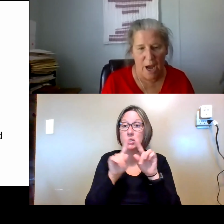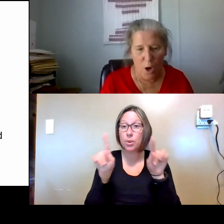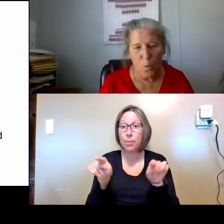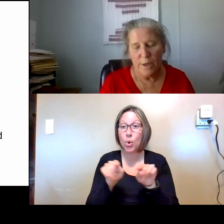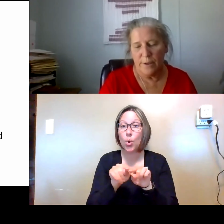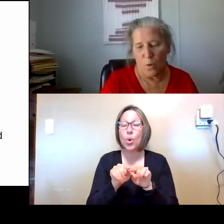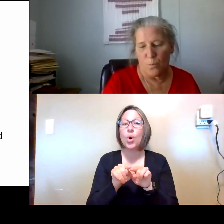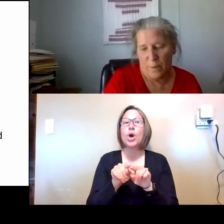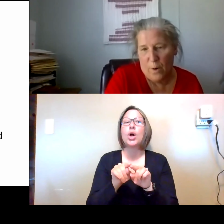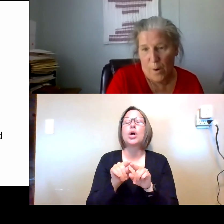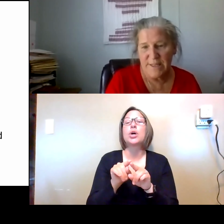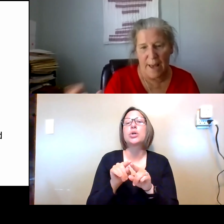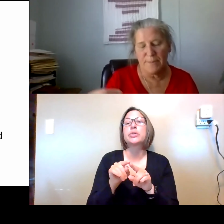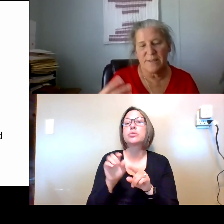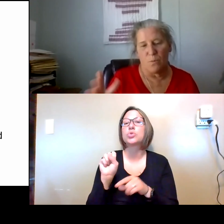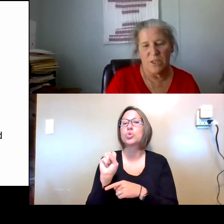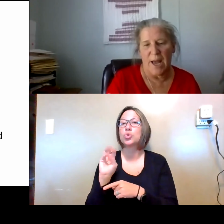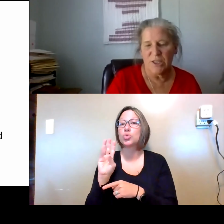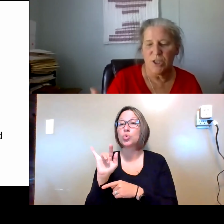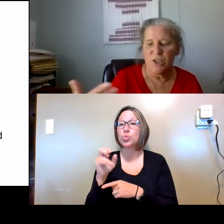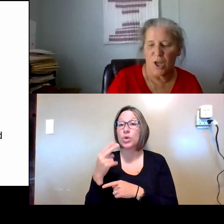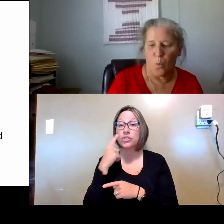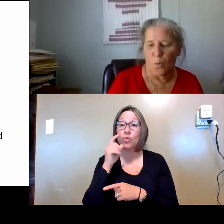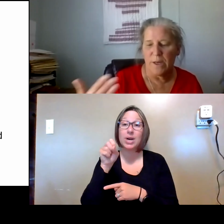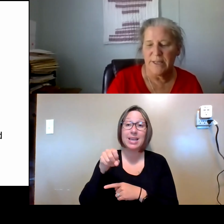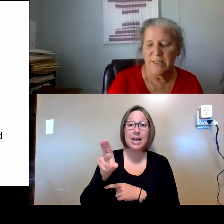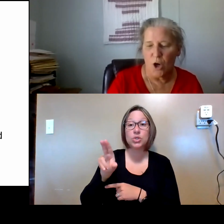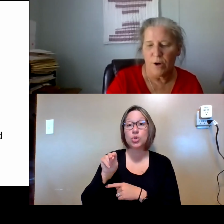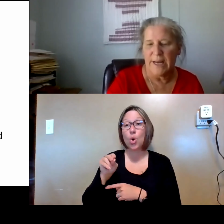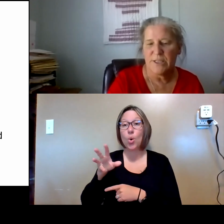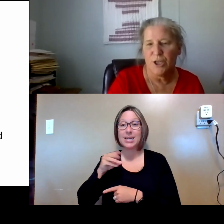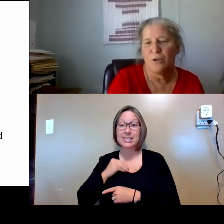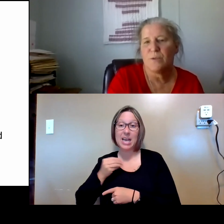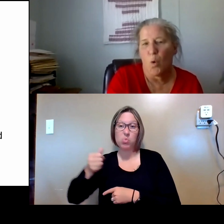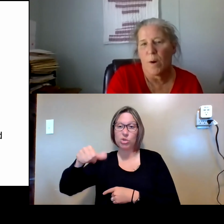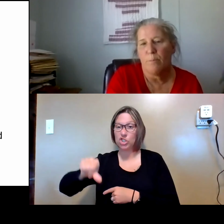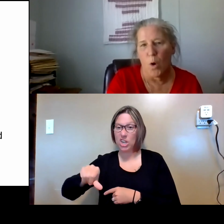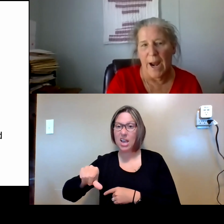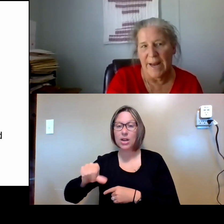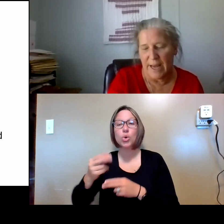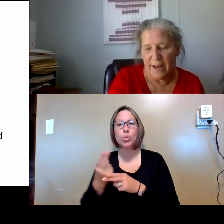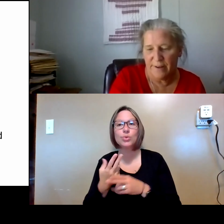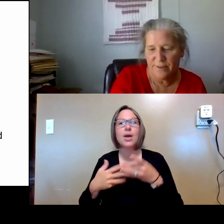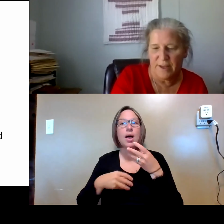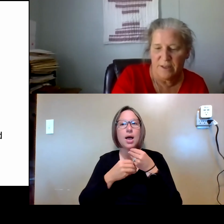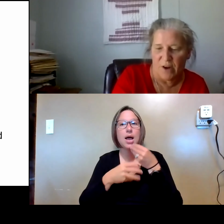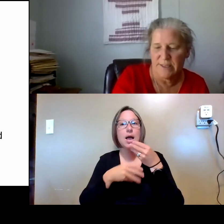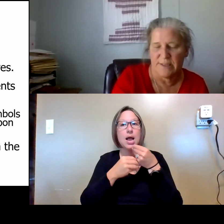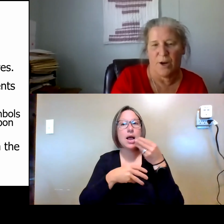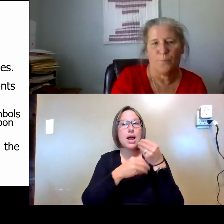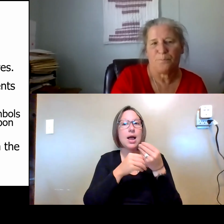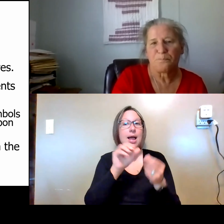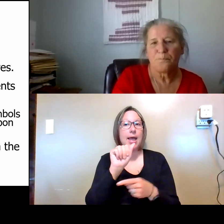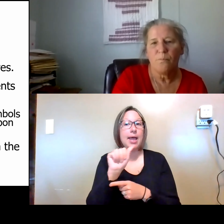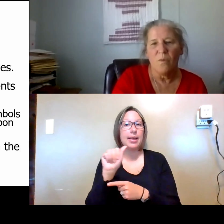yes or no, or acceptance and rejection. So we're really starting to use more and more AAC